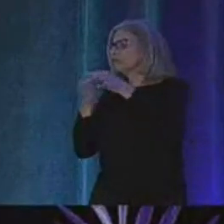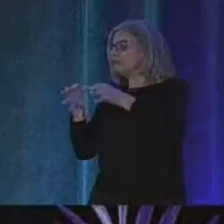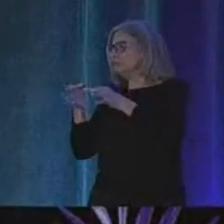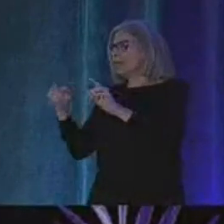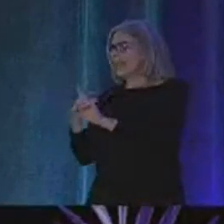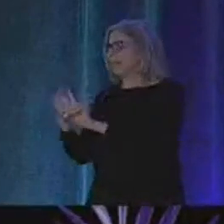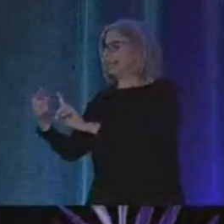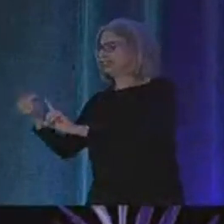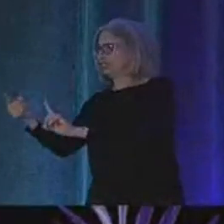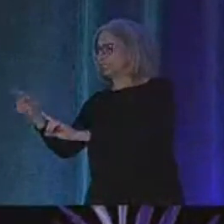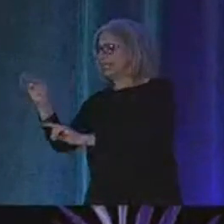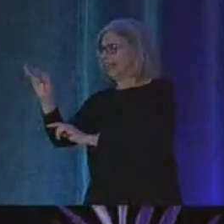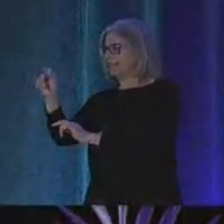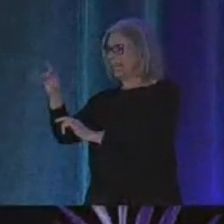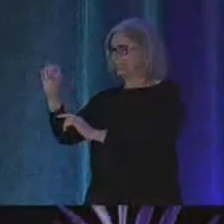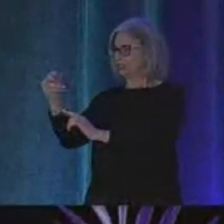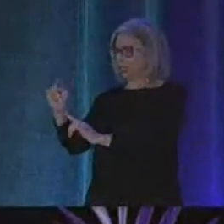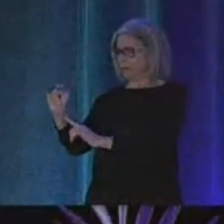navigation.